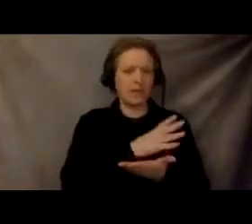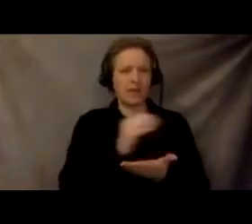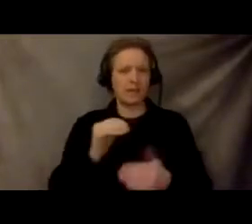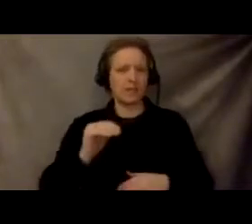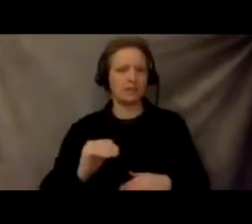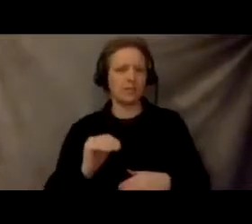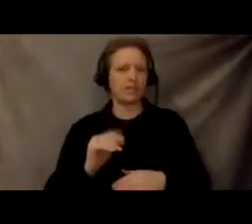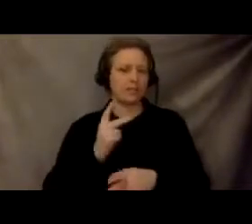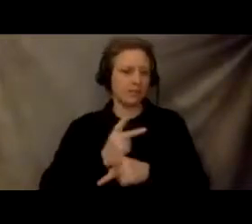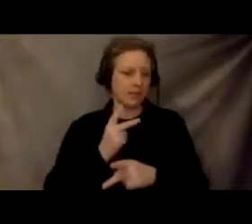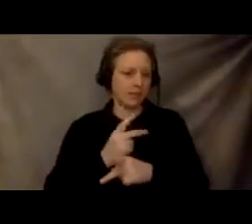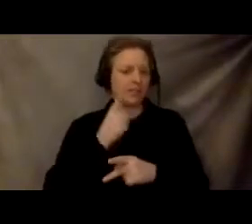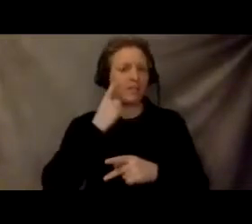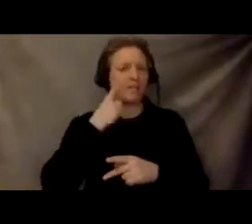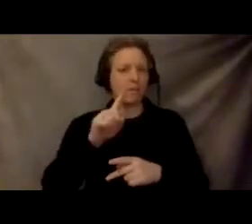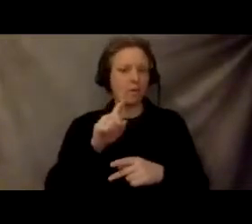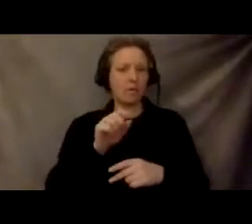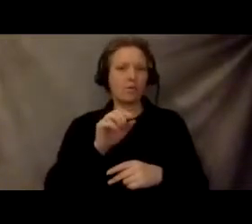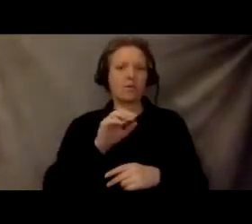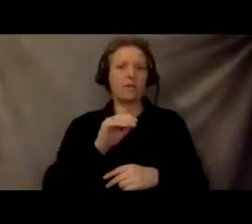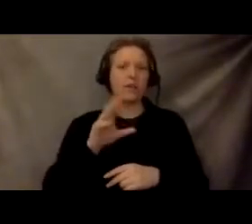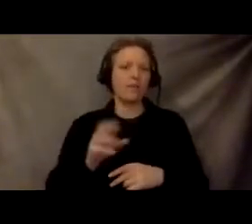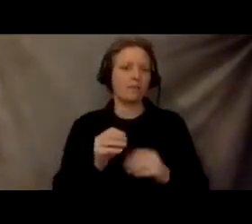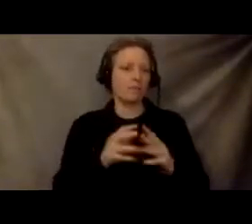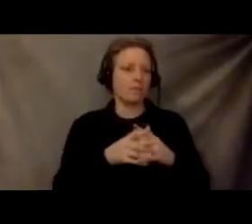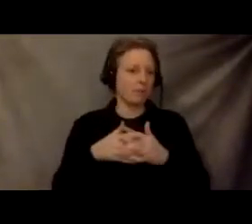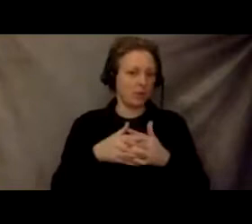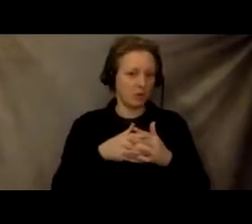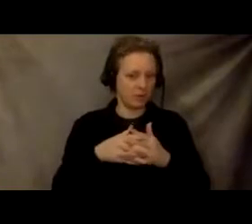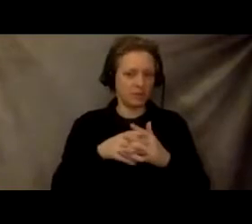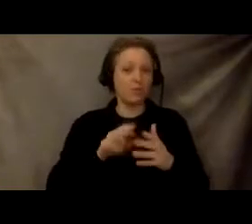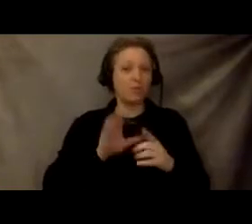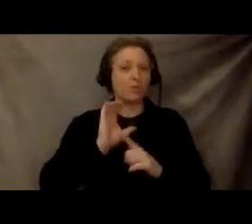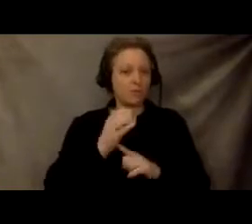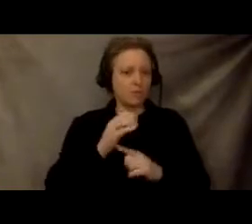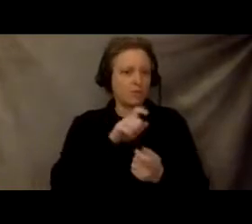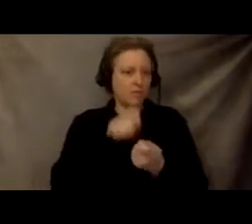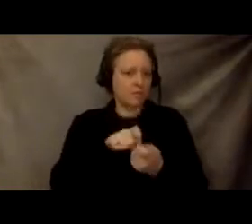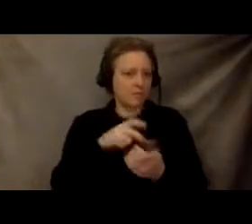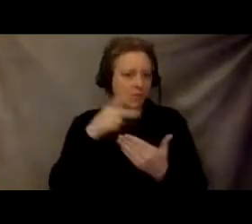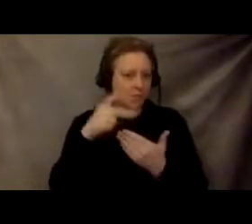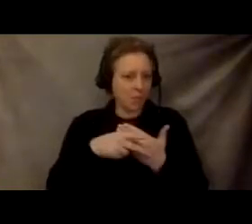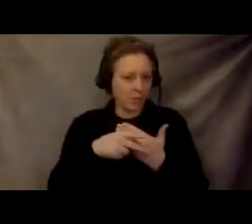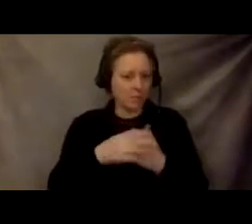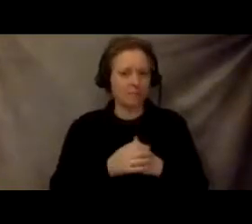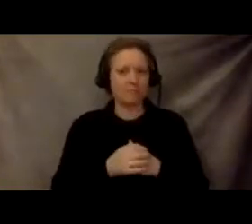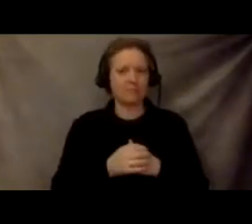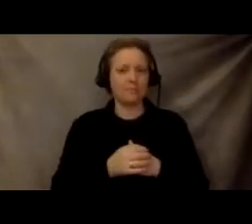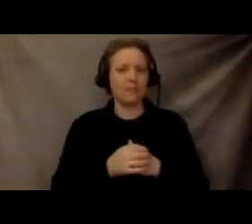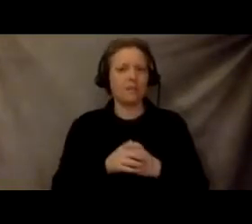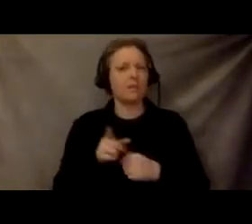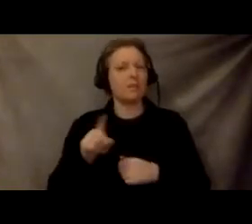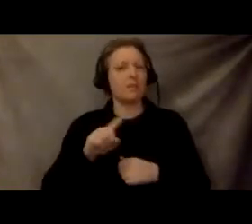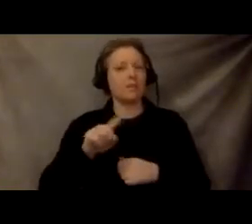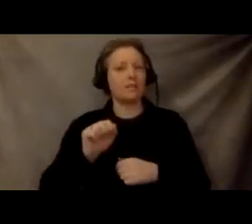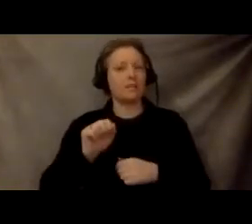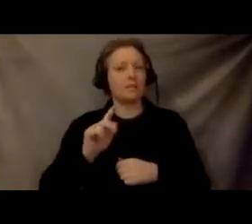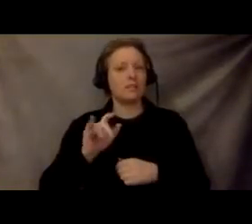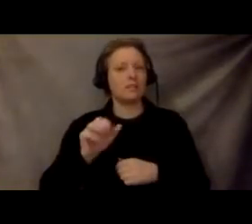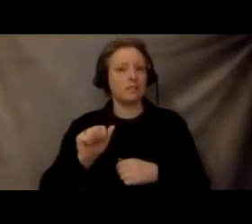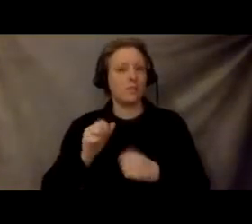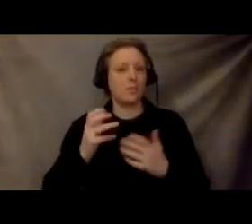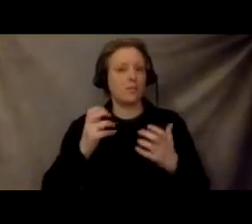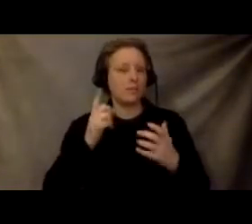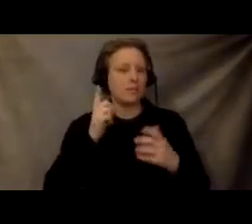culturally specific programs. Zakia would like to hear about protections that Tigard can put in place